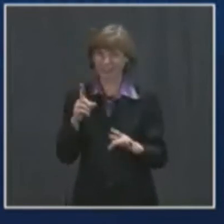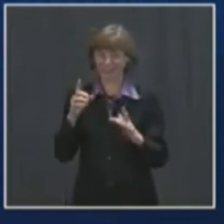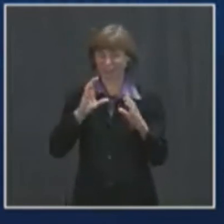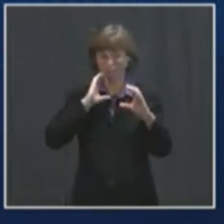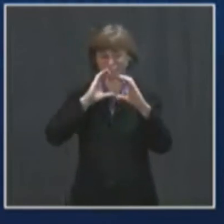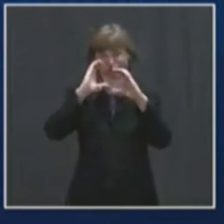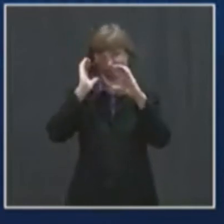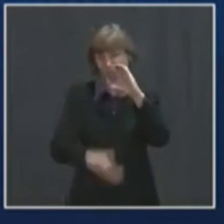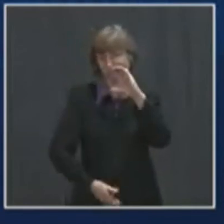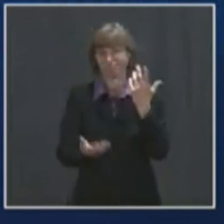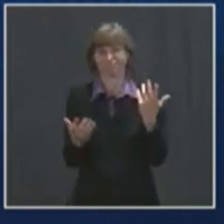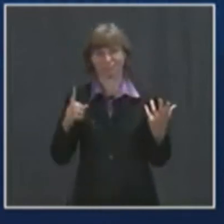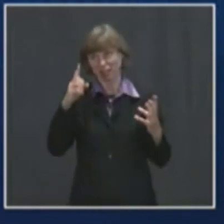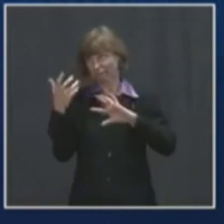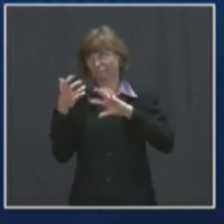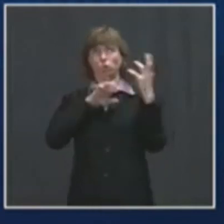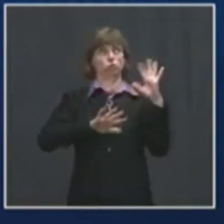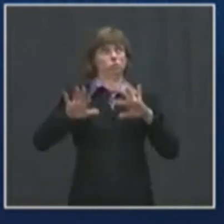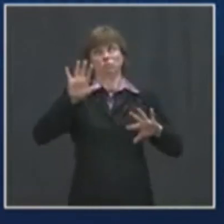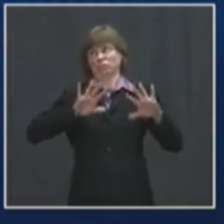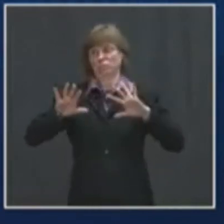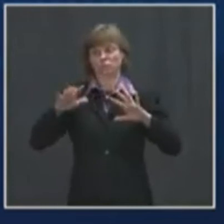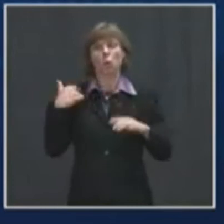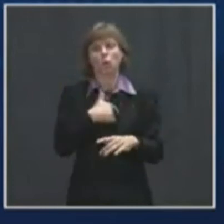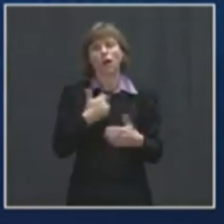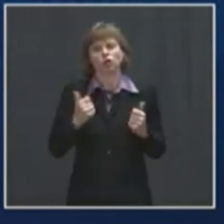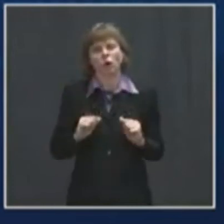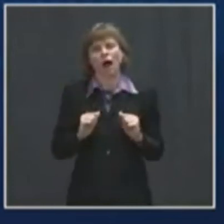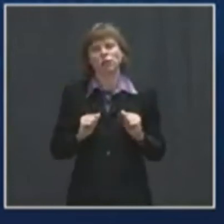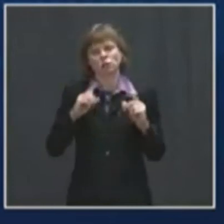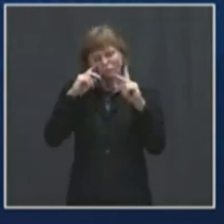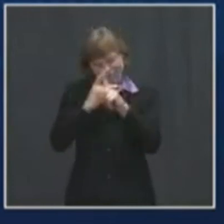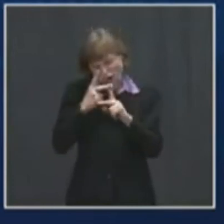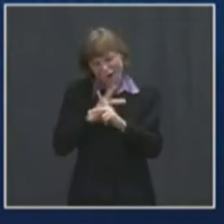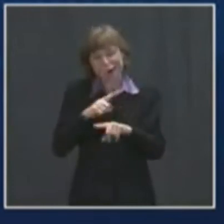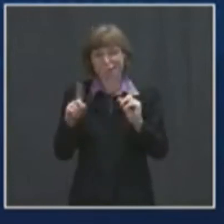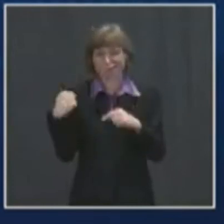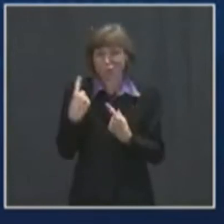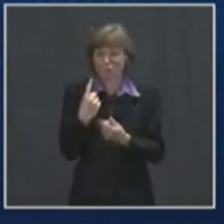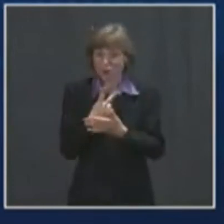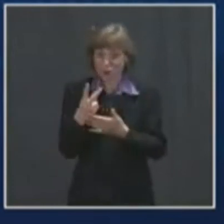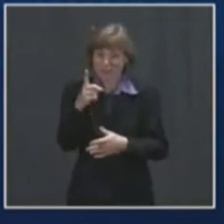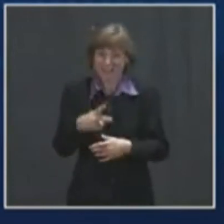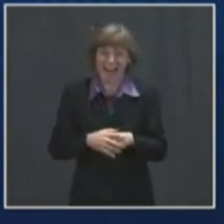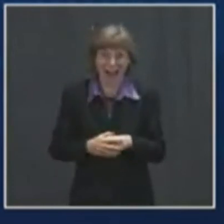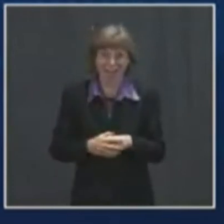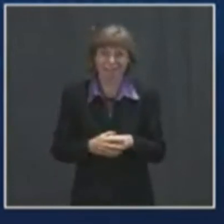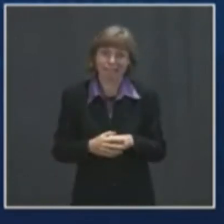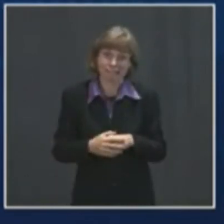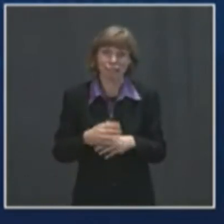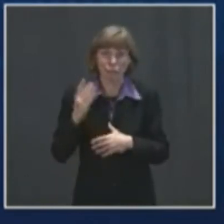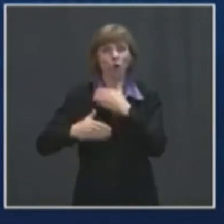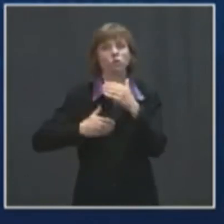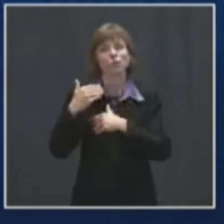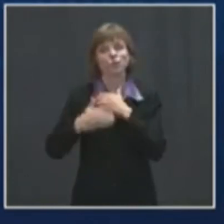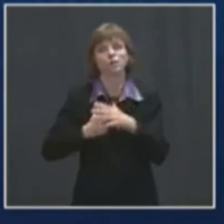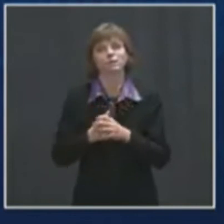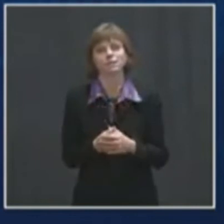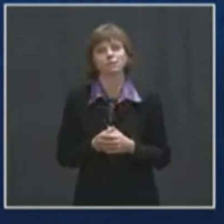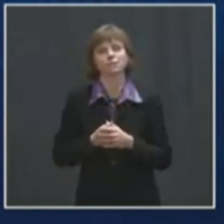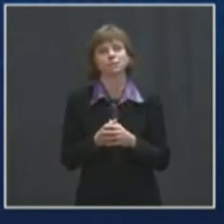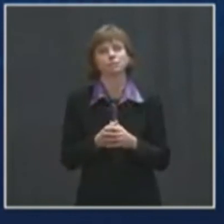confusion, and we are trying to work out of that hole, but we're only 2.5 weeks in here. So it's in process. Could there be healthcare.gov, but